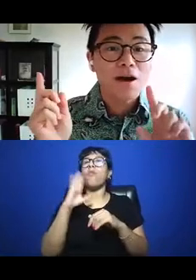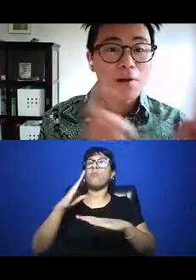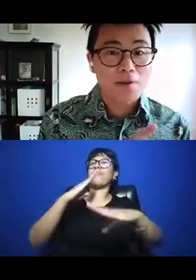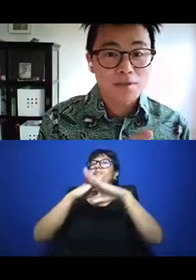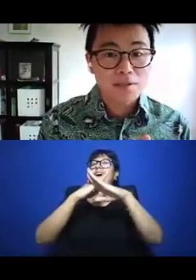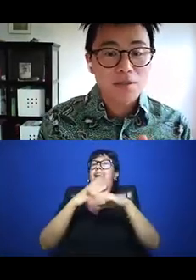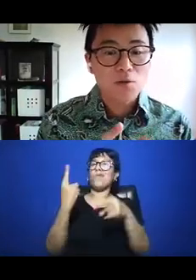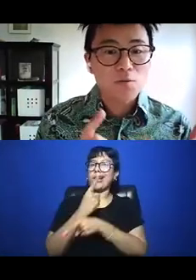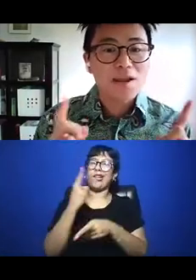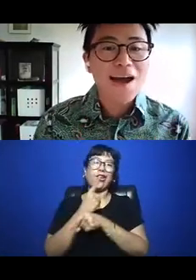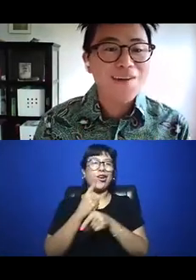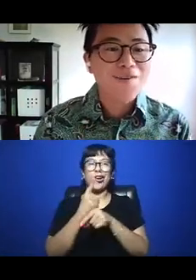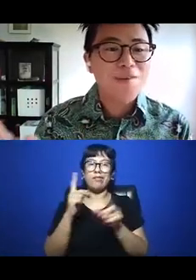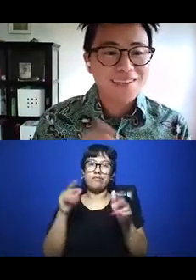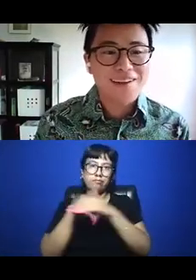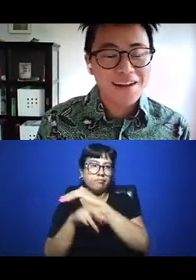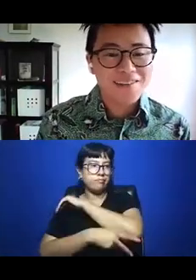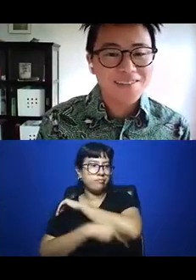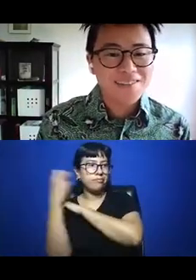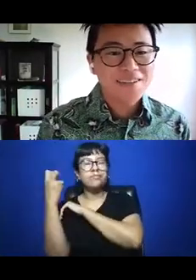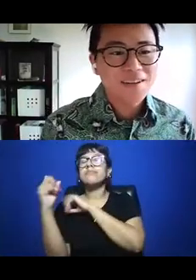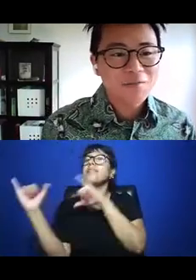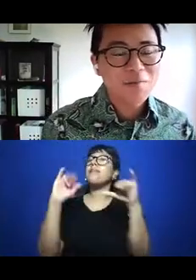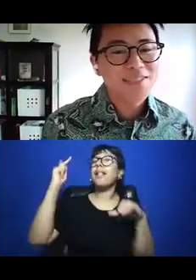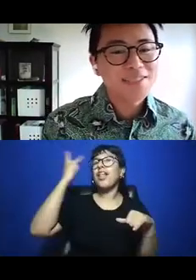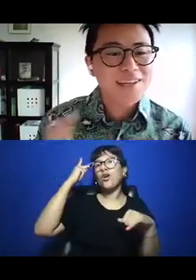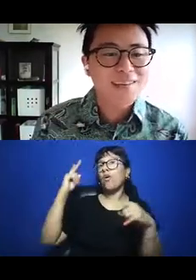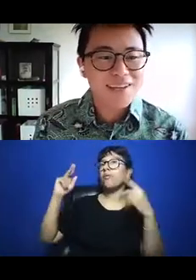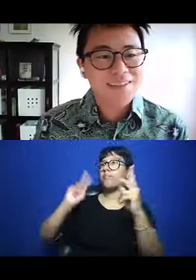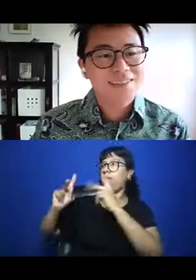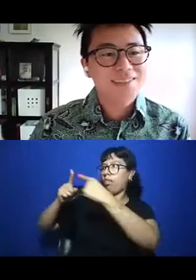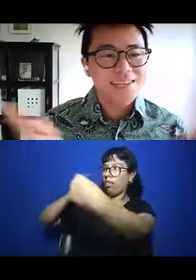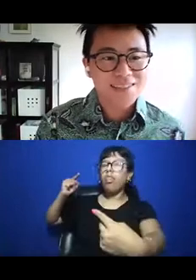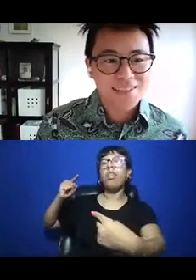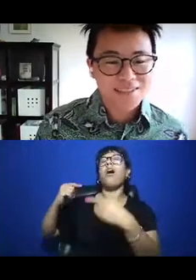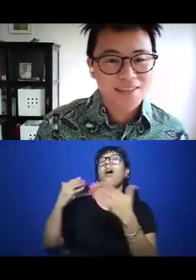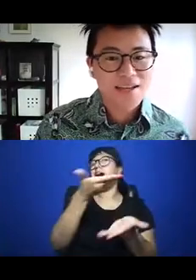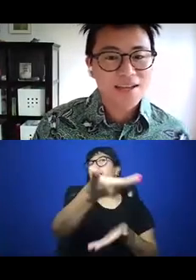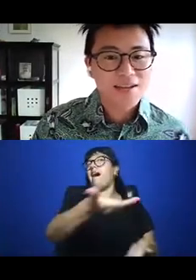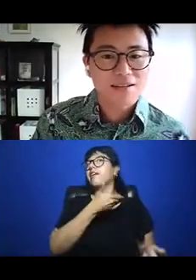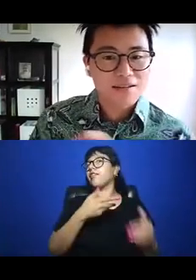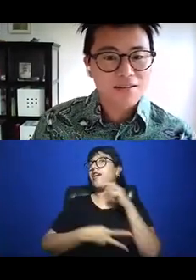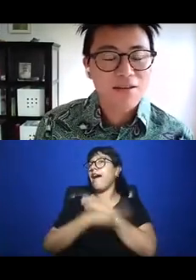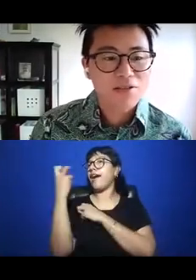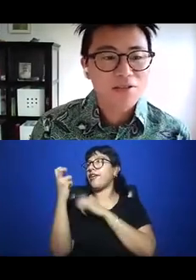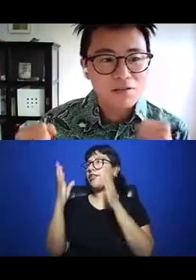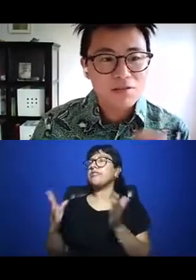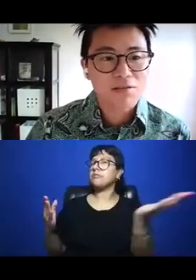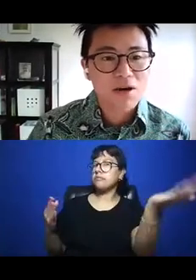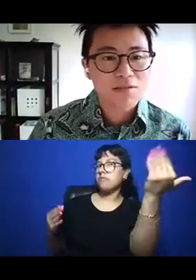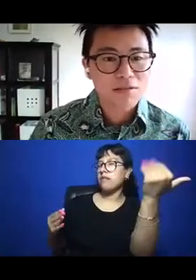political opponents who would hire regular hackers. But it's not good against states that can